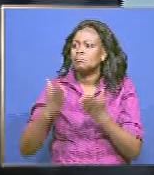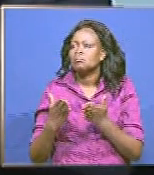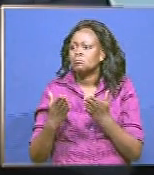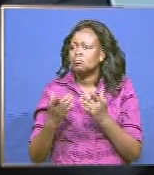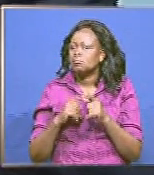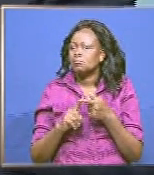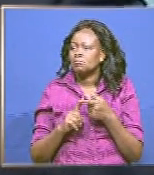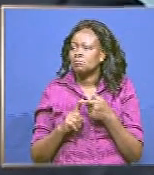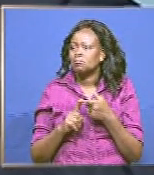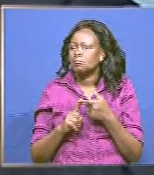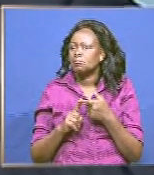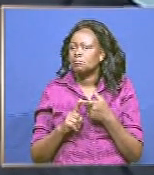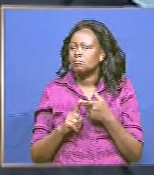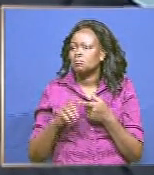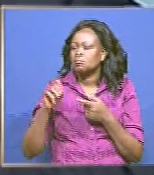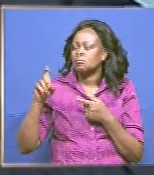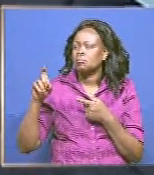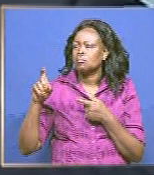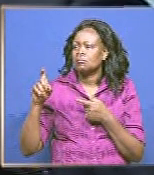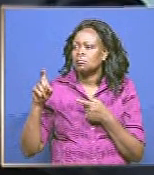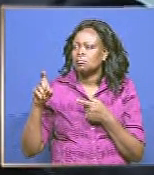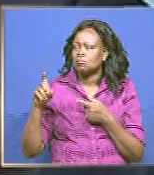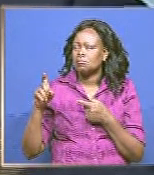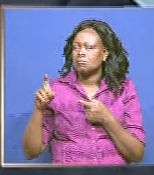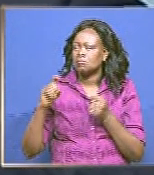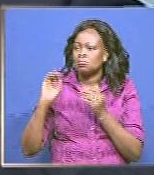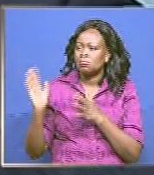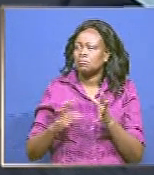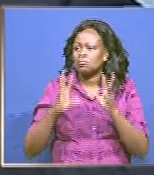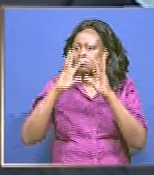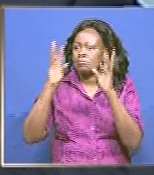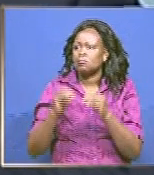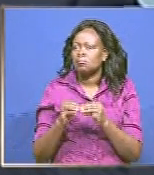Here is the executive. We prepare budgets